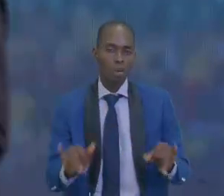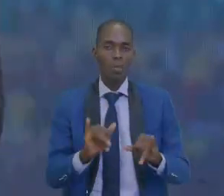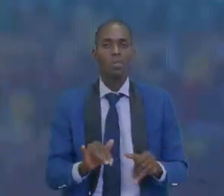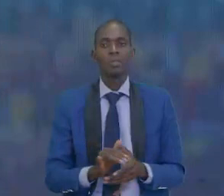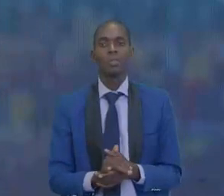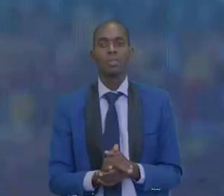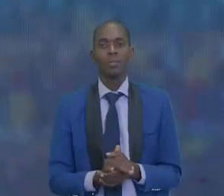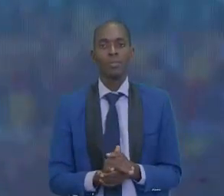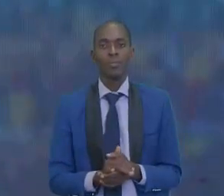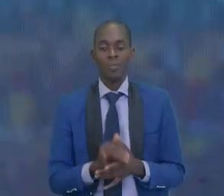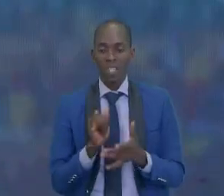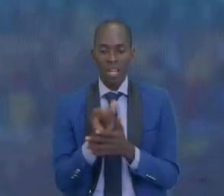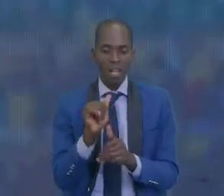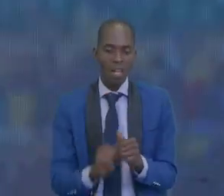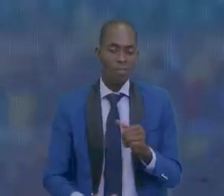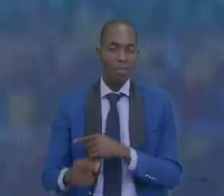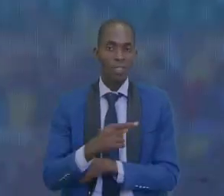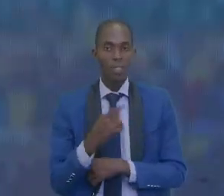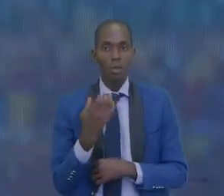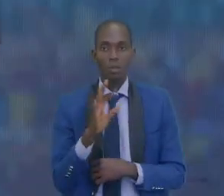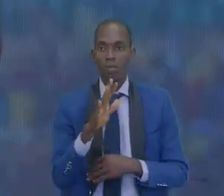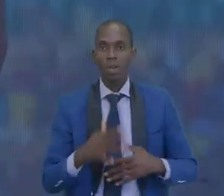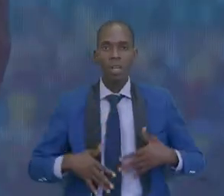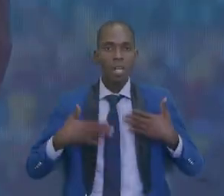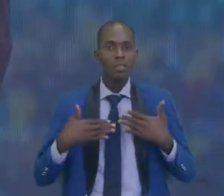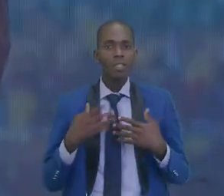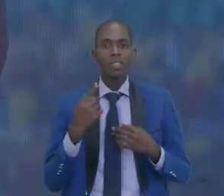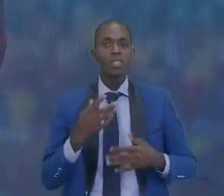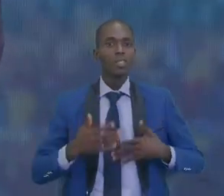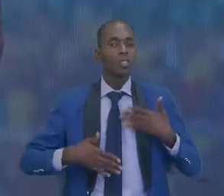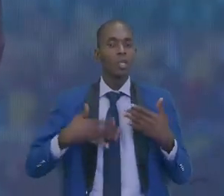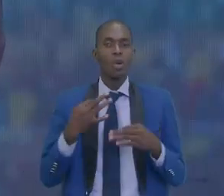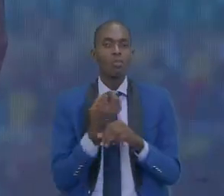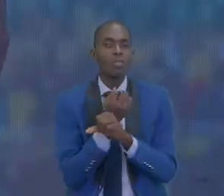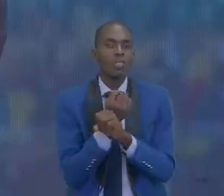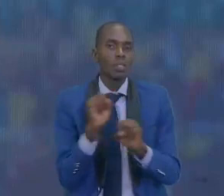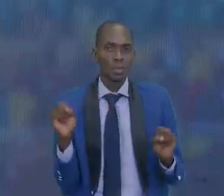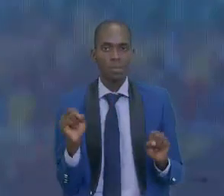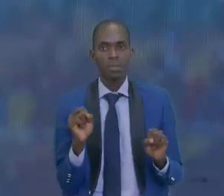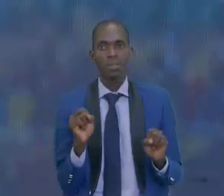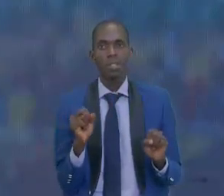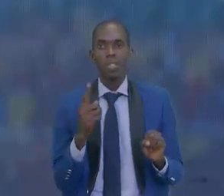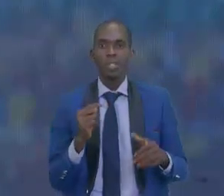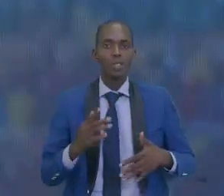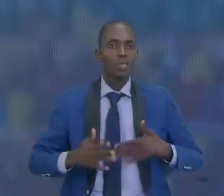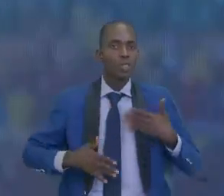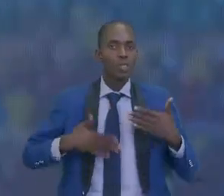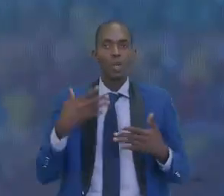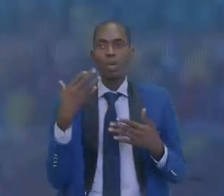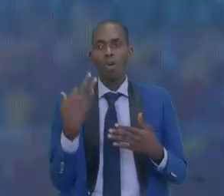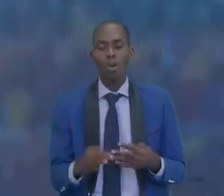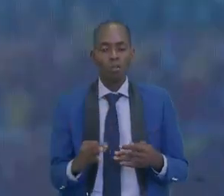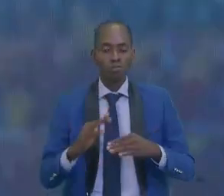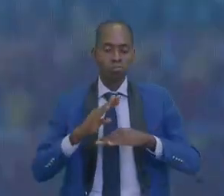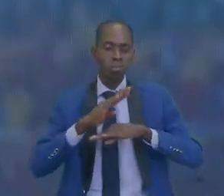That every day in your life, the joy of salvation, the joy of